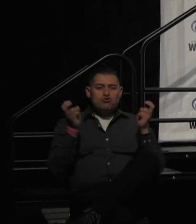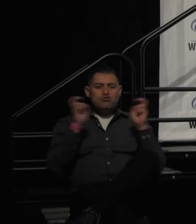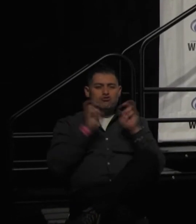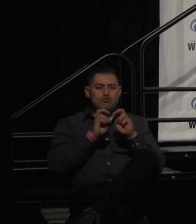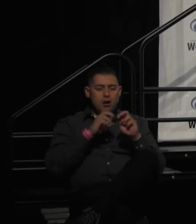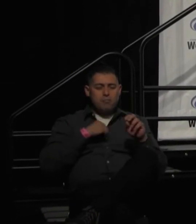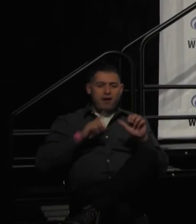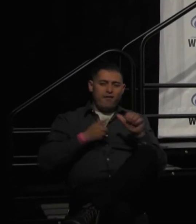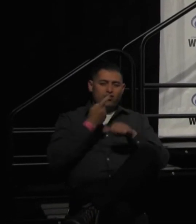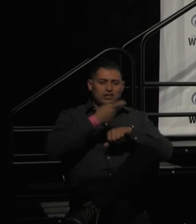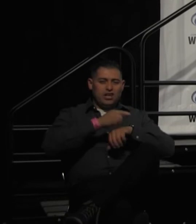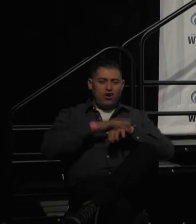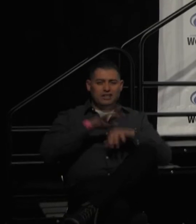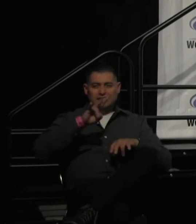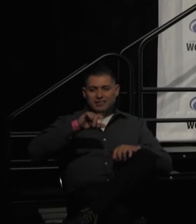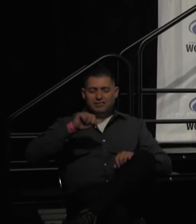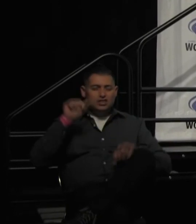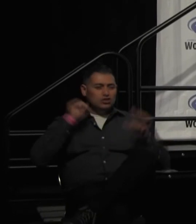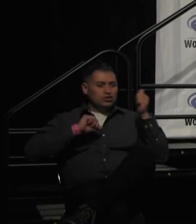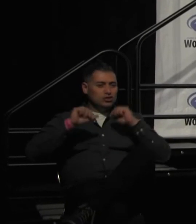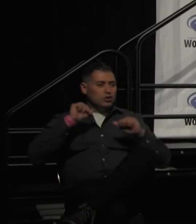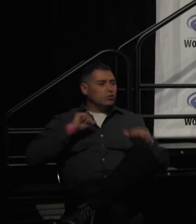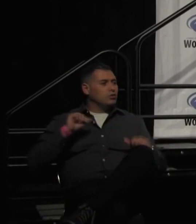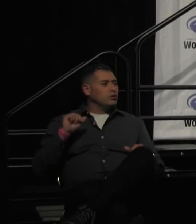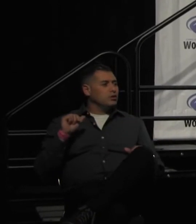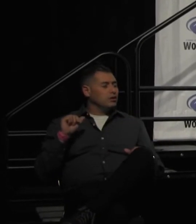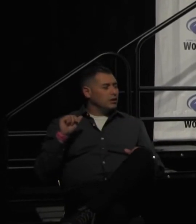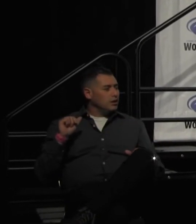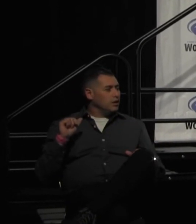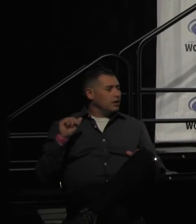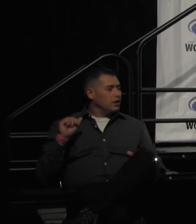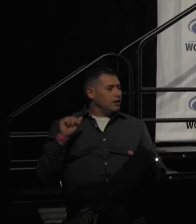here's my first day of the 70s show, like.